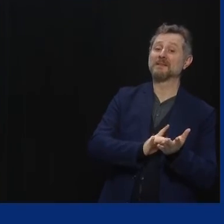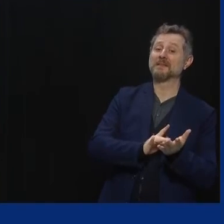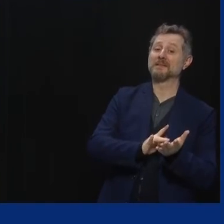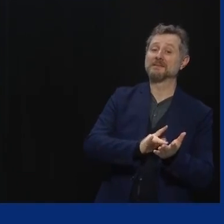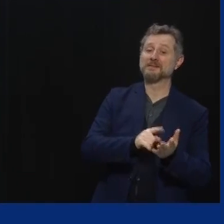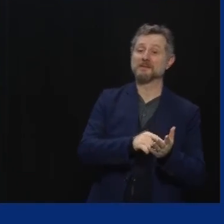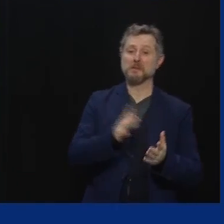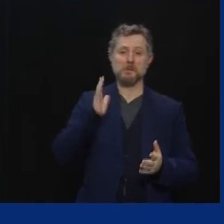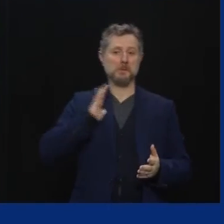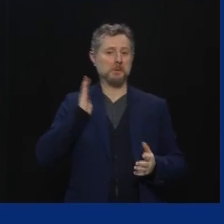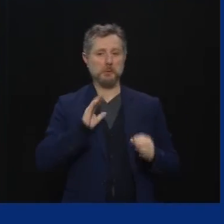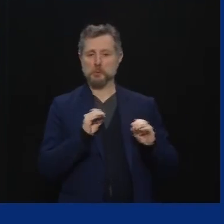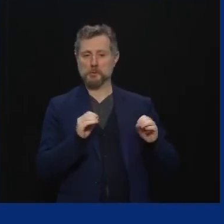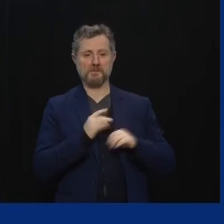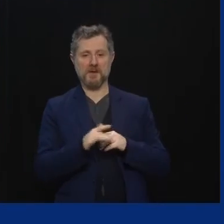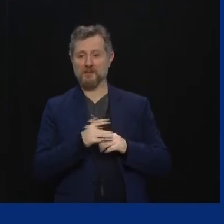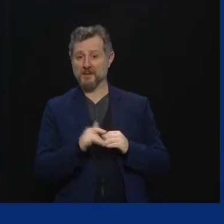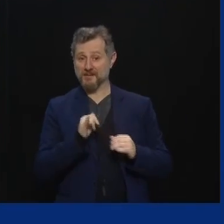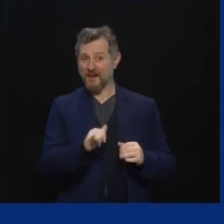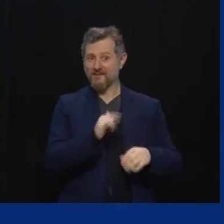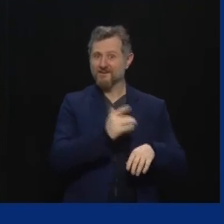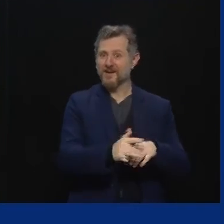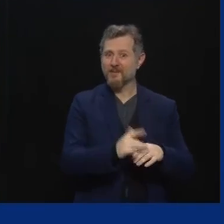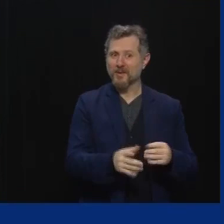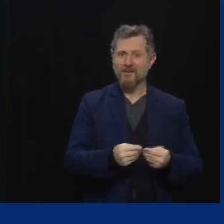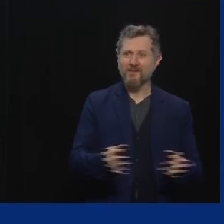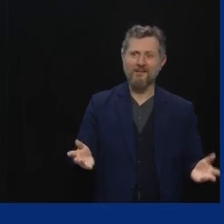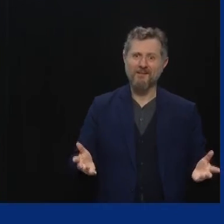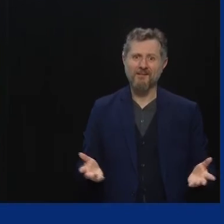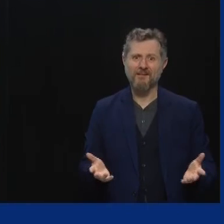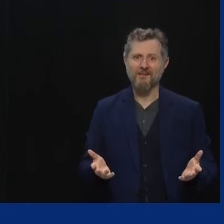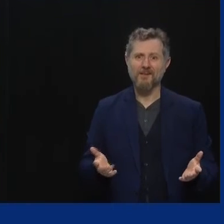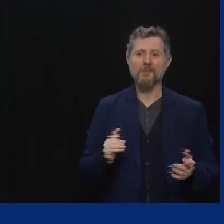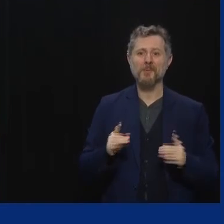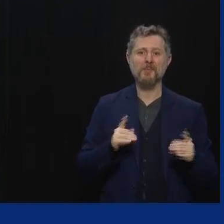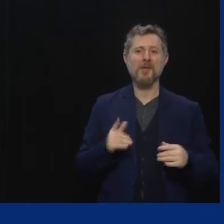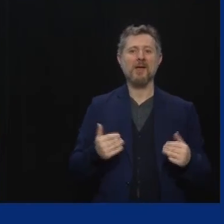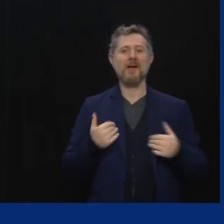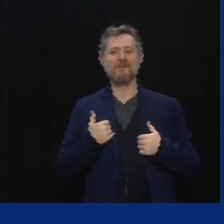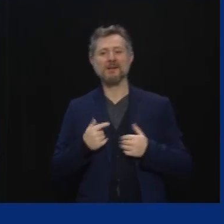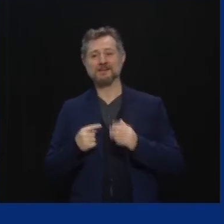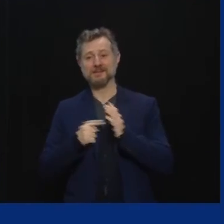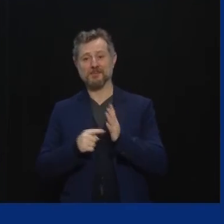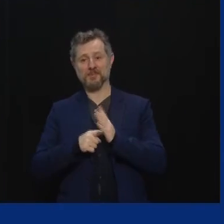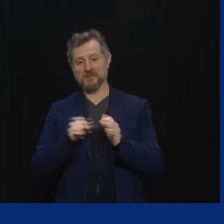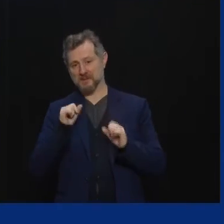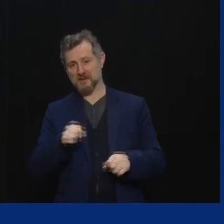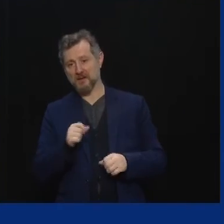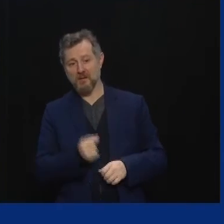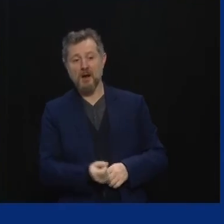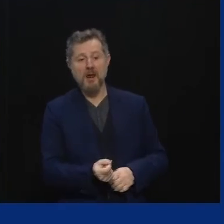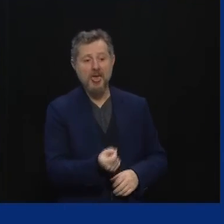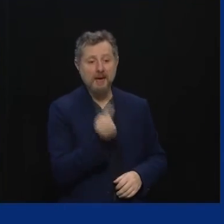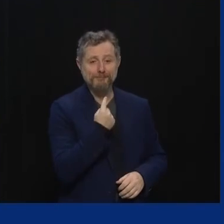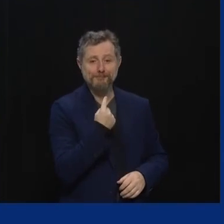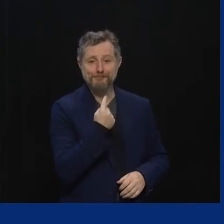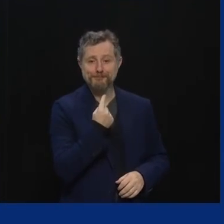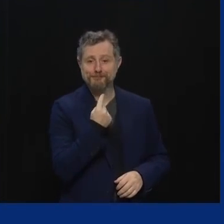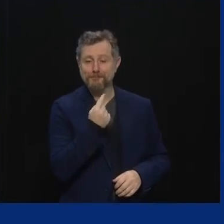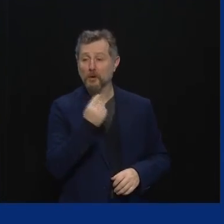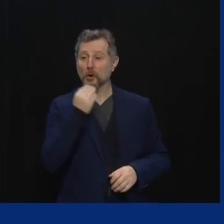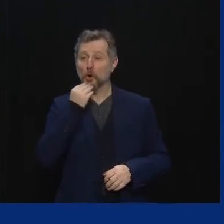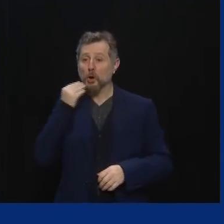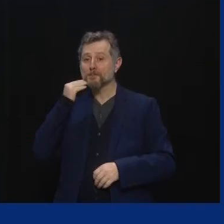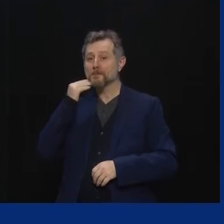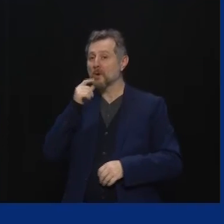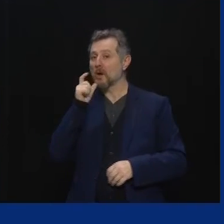When those are widely available, when people who are symptomatic can resolve at home without having to go to a hospital and